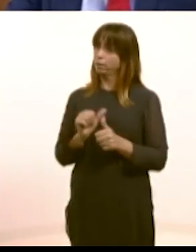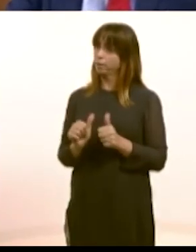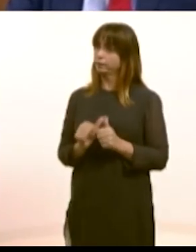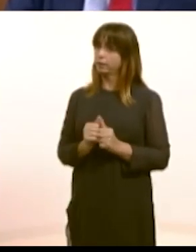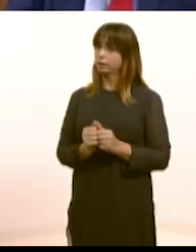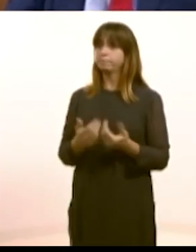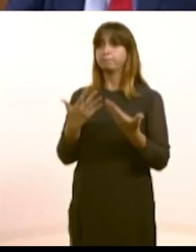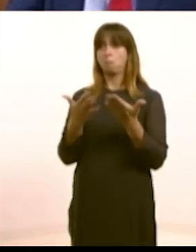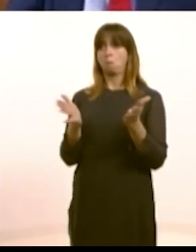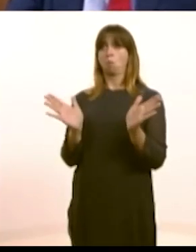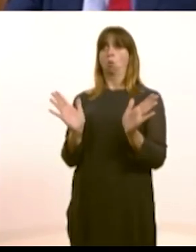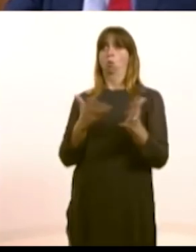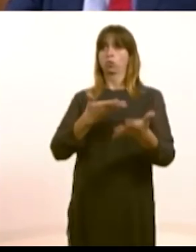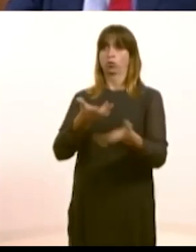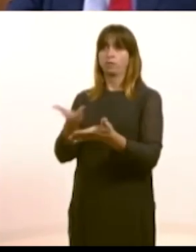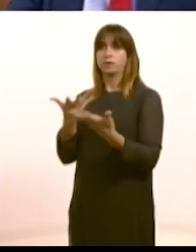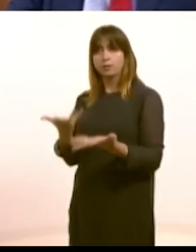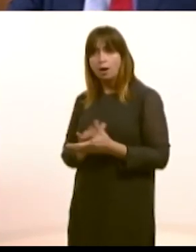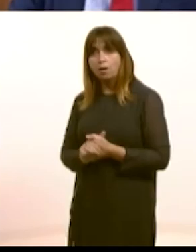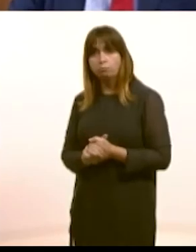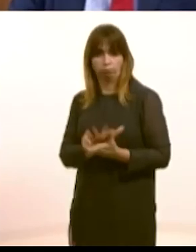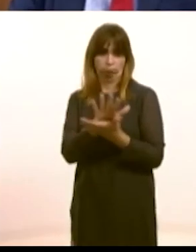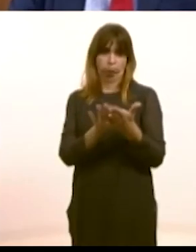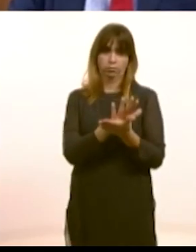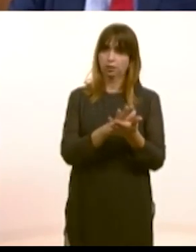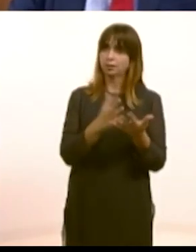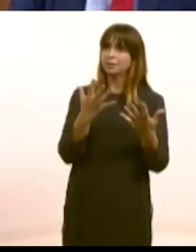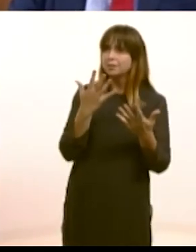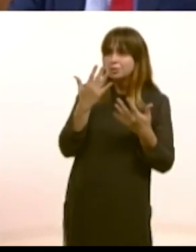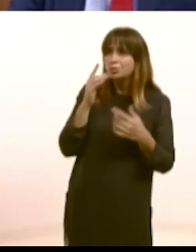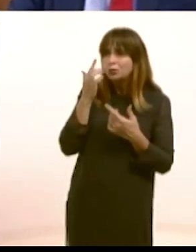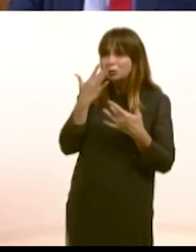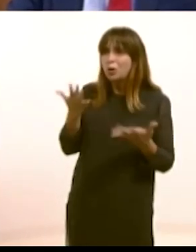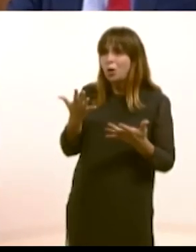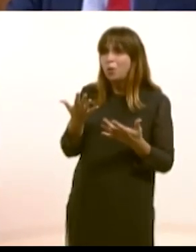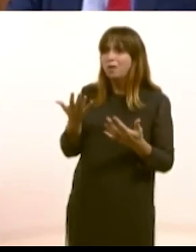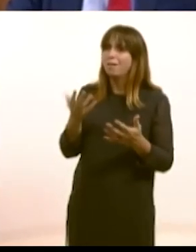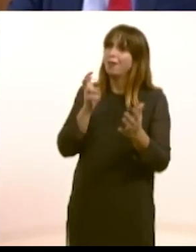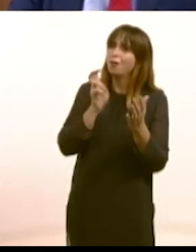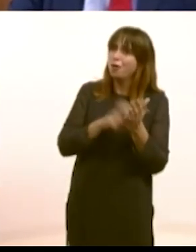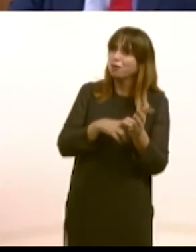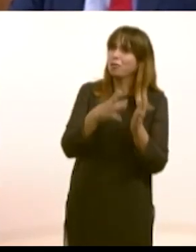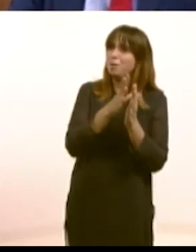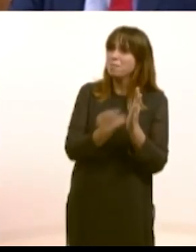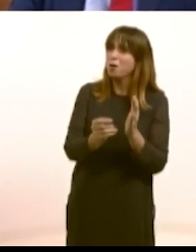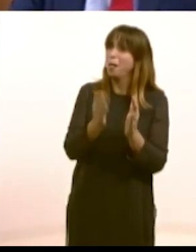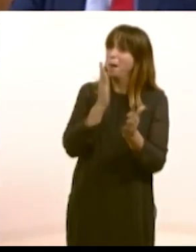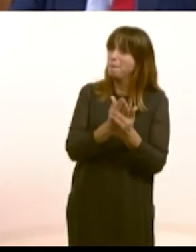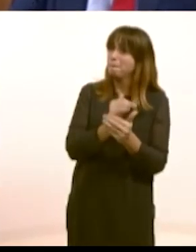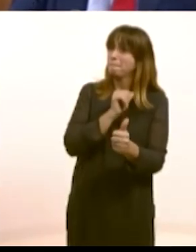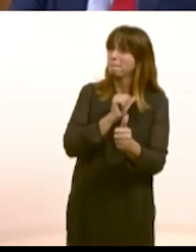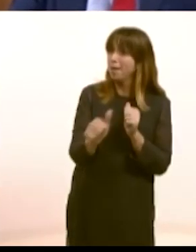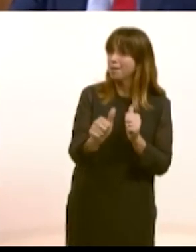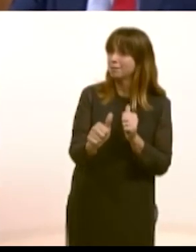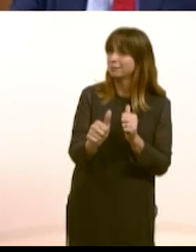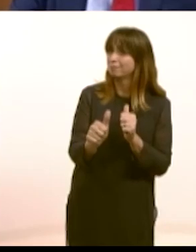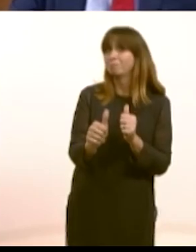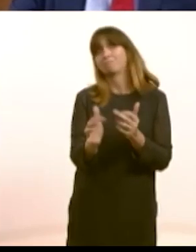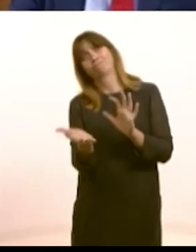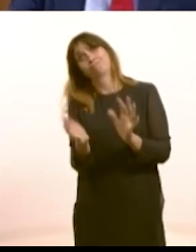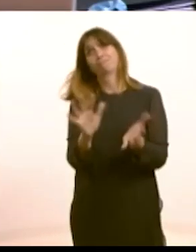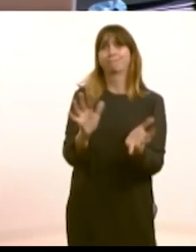wider than what was available before. So it does show that the contractor model is not always the best model for delivering medical services. For